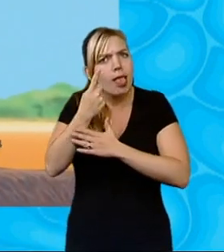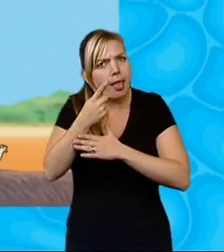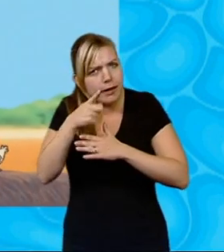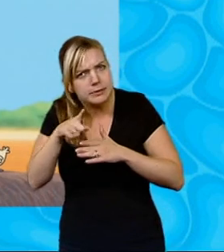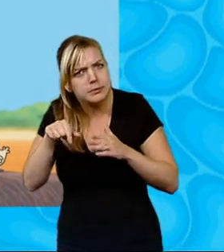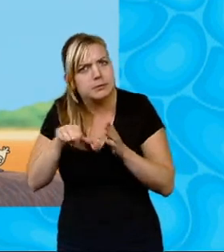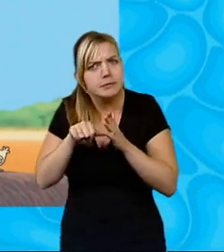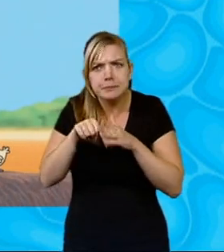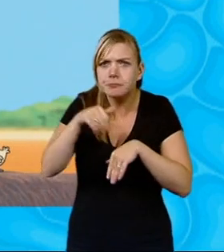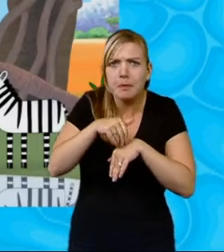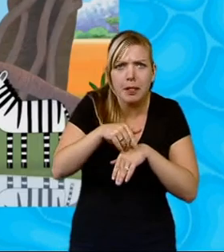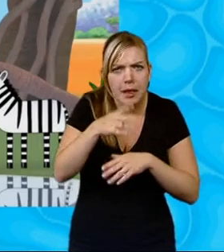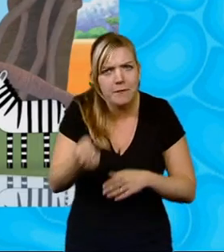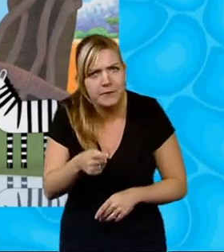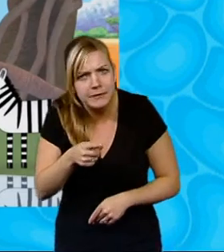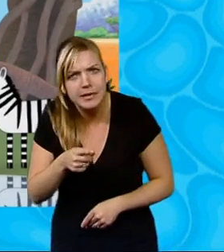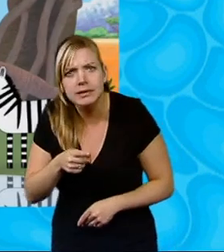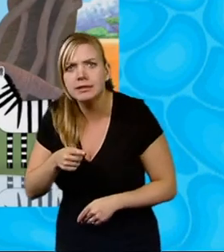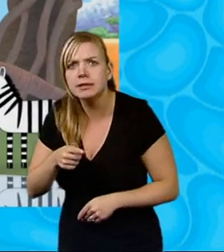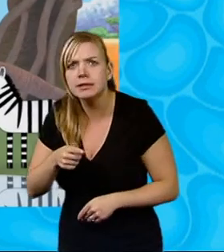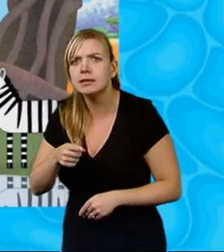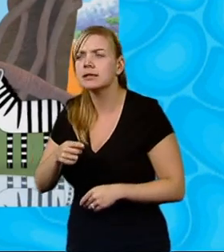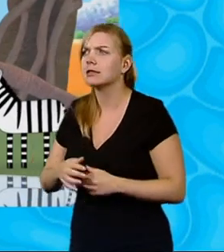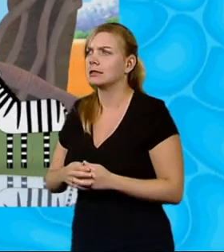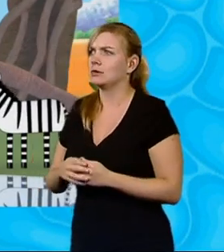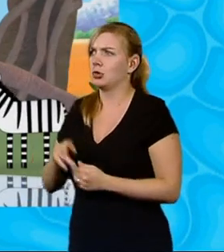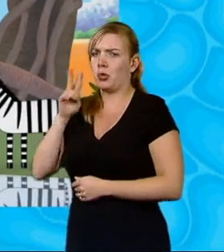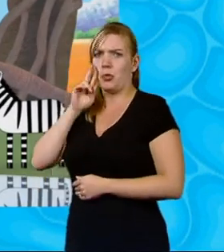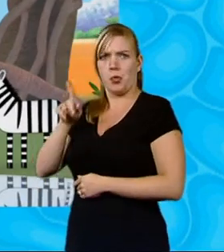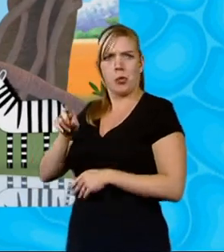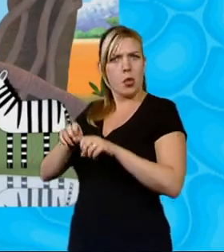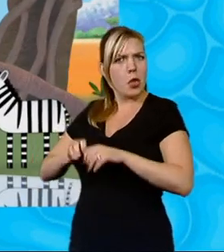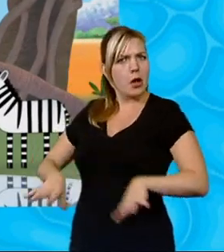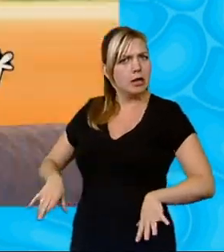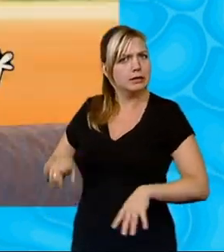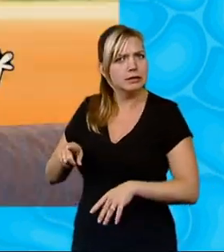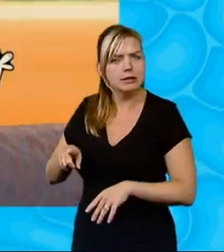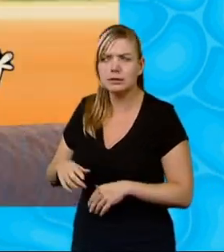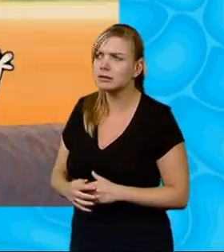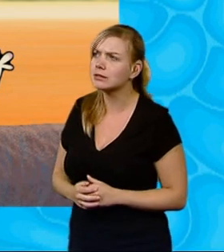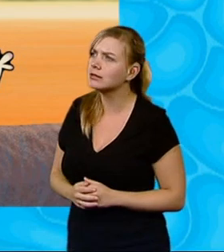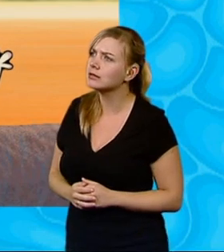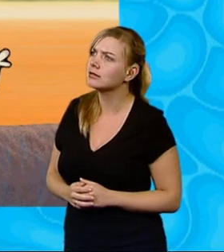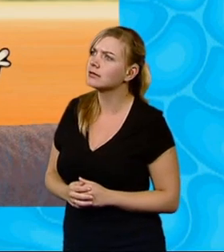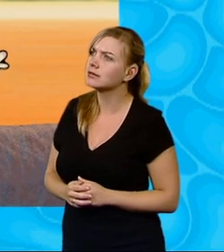Are you having some trouble? Looks like they may be a little lost.